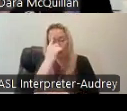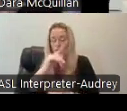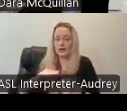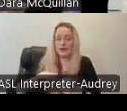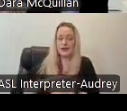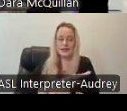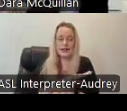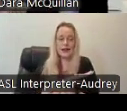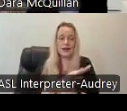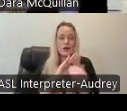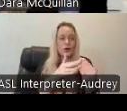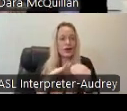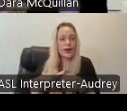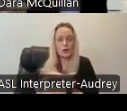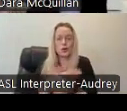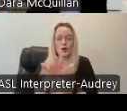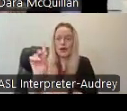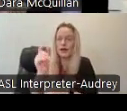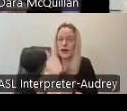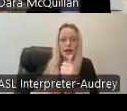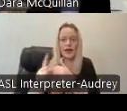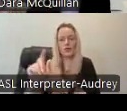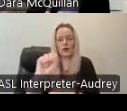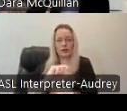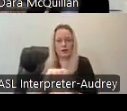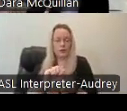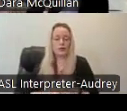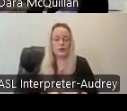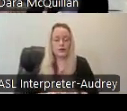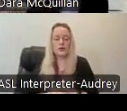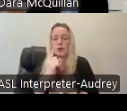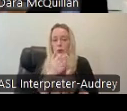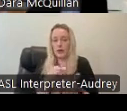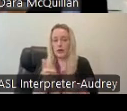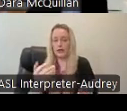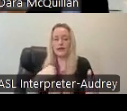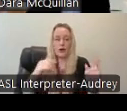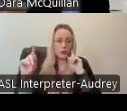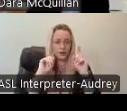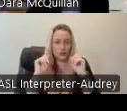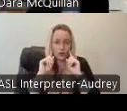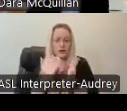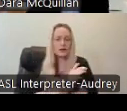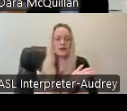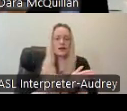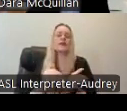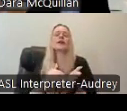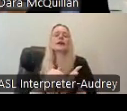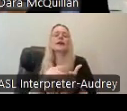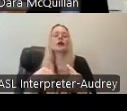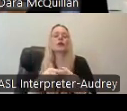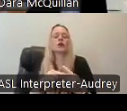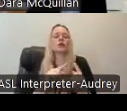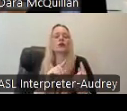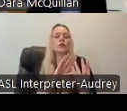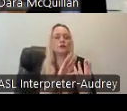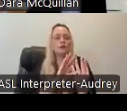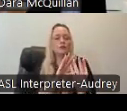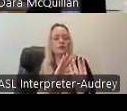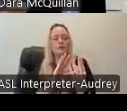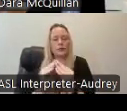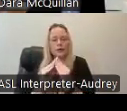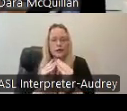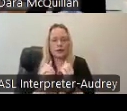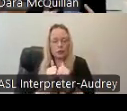every place that they work. One thing that we've heard, frequently when we've been meeting with members of the community